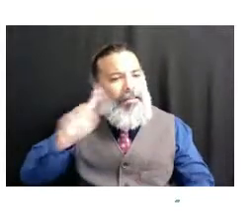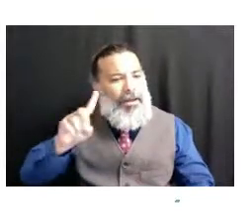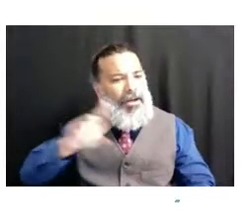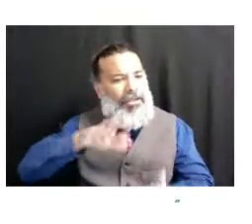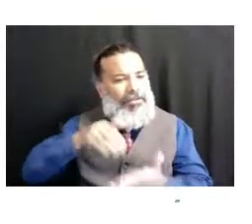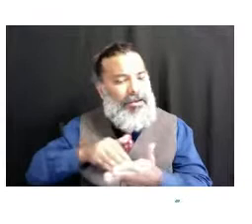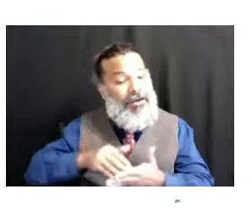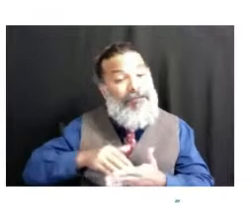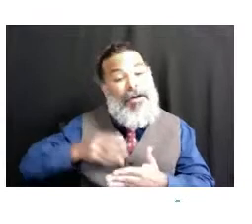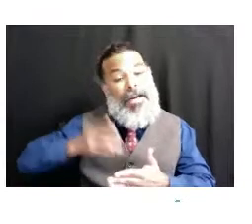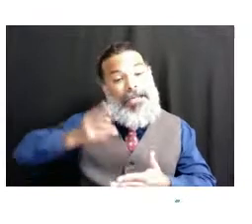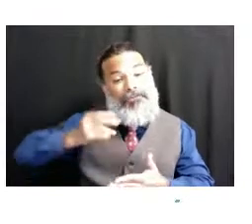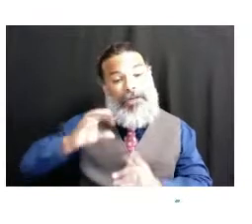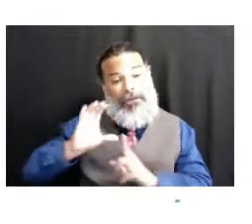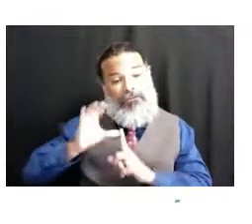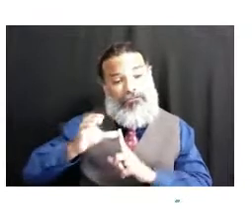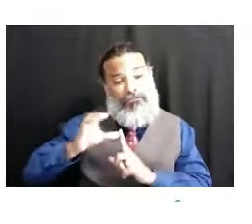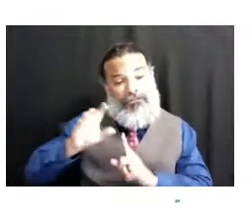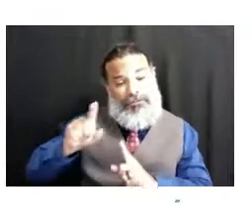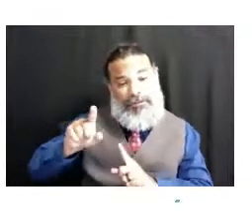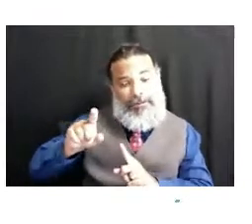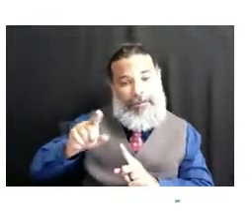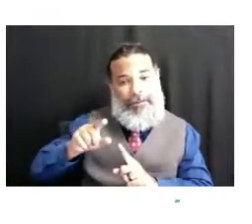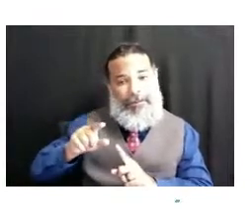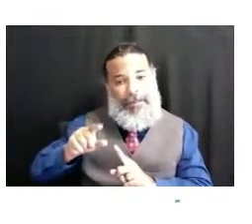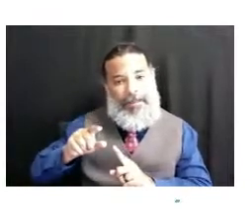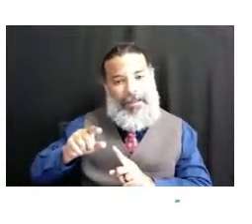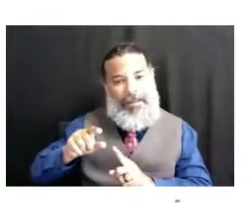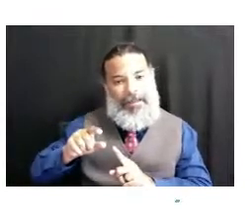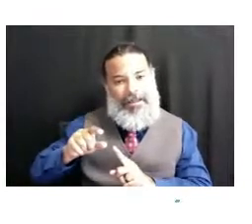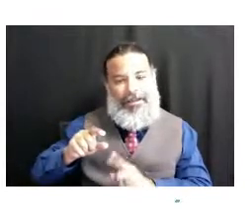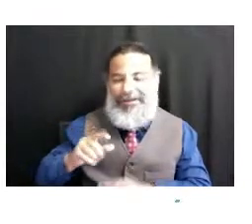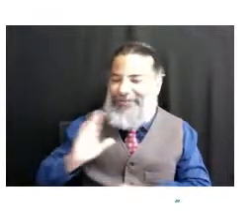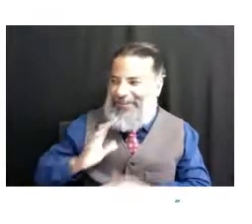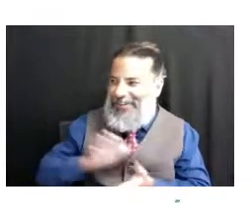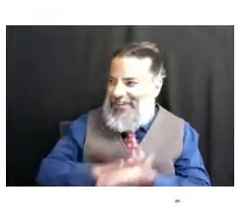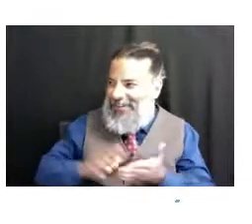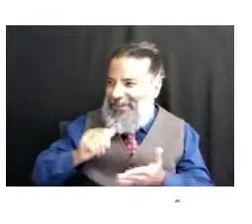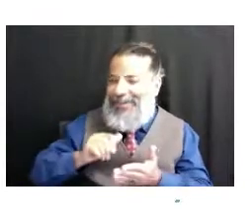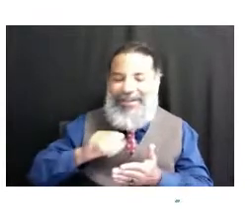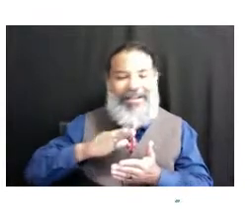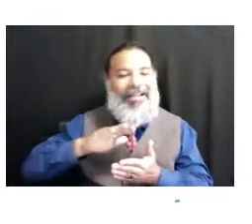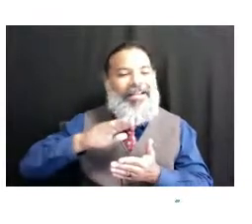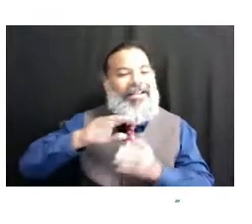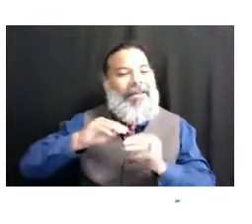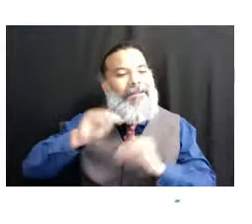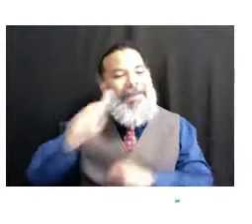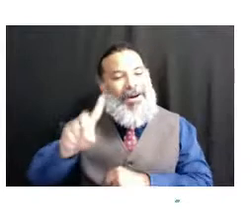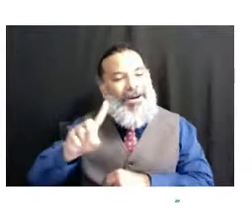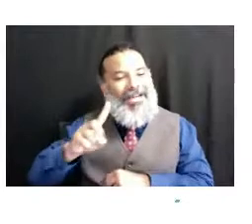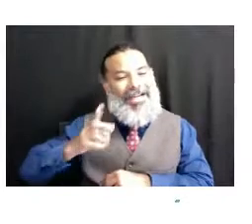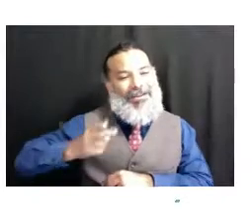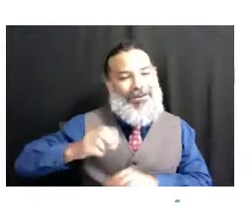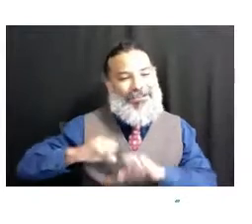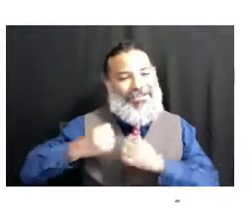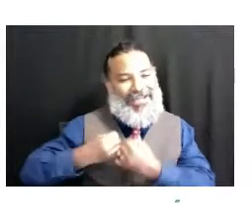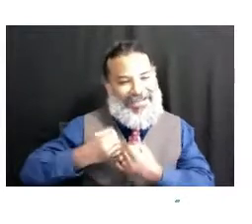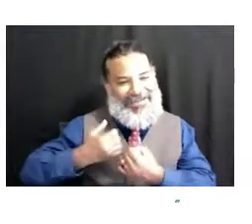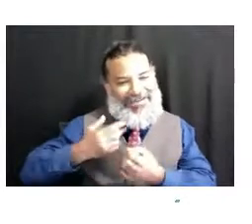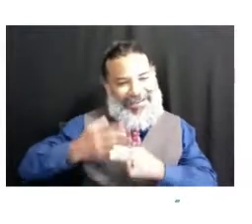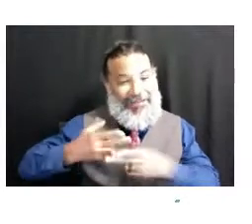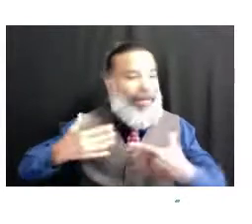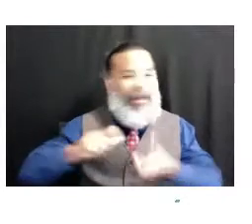and Culture, so much easier when it was just the Maryland Historical Society, they have most of